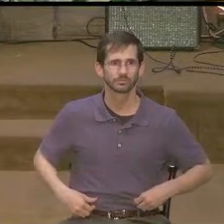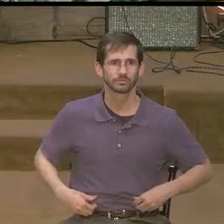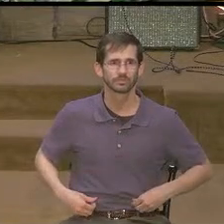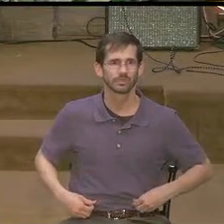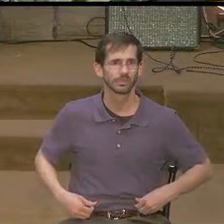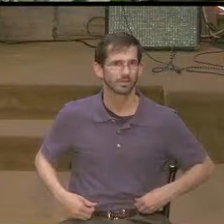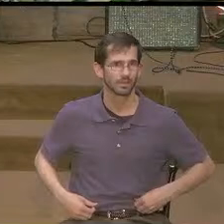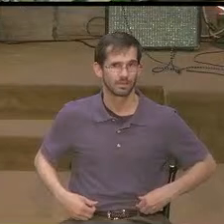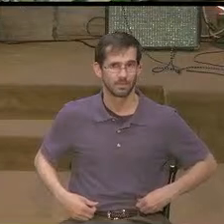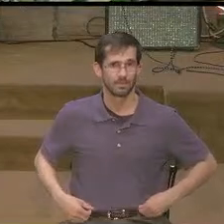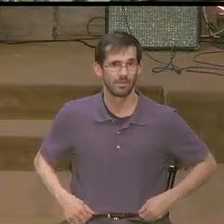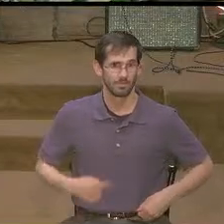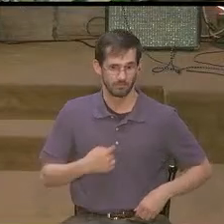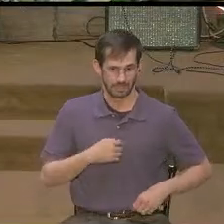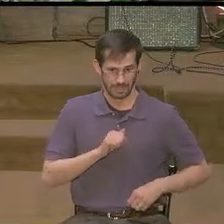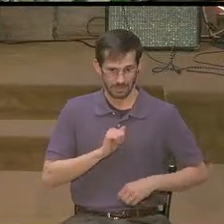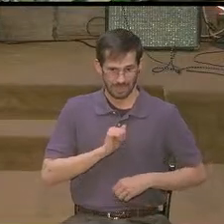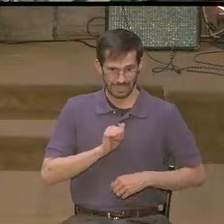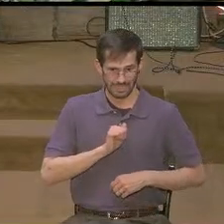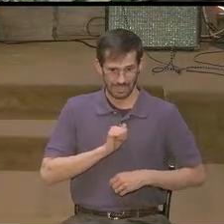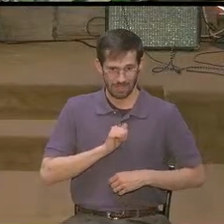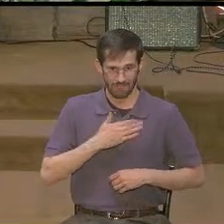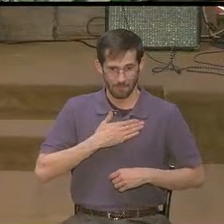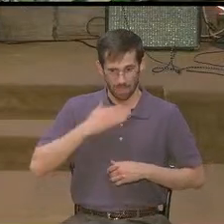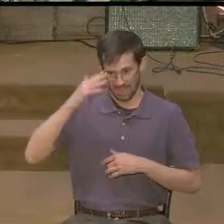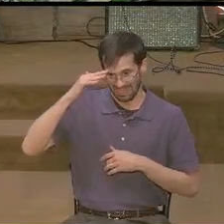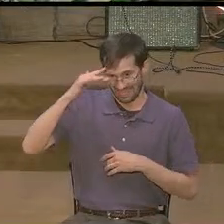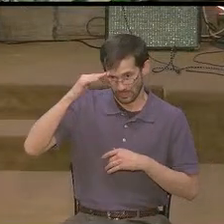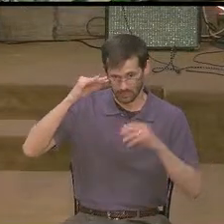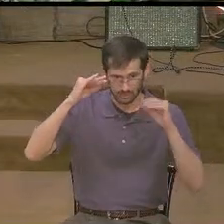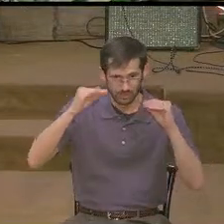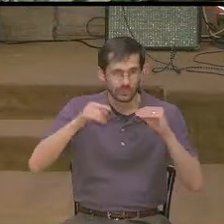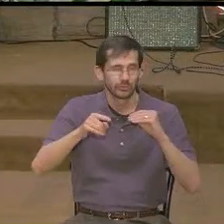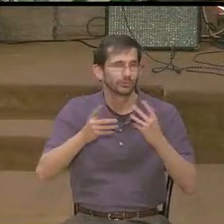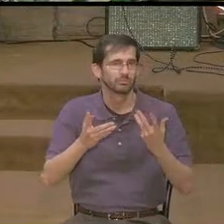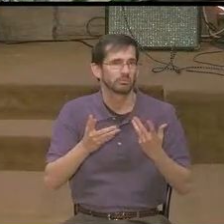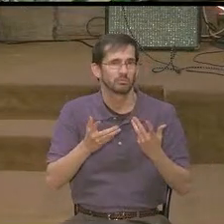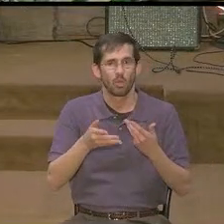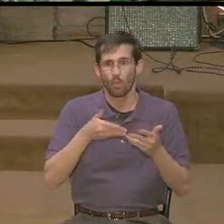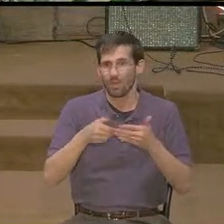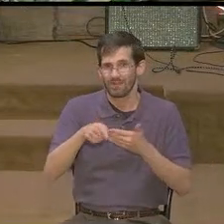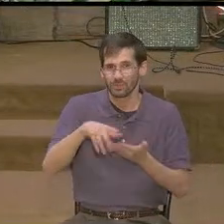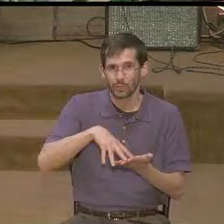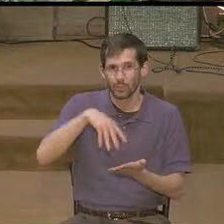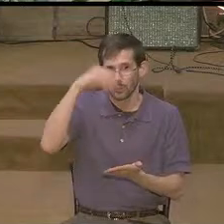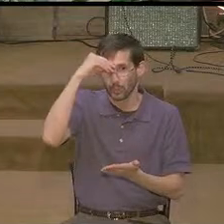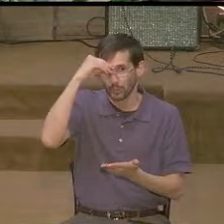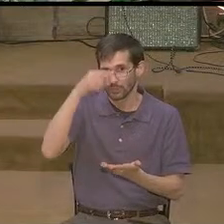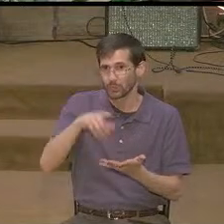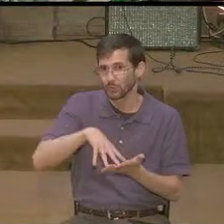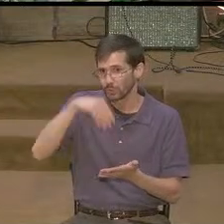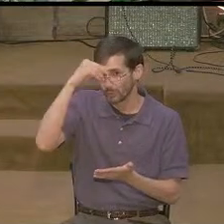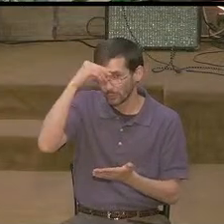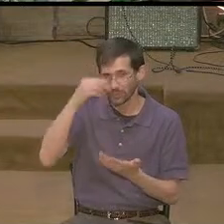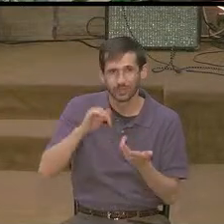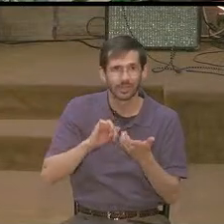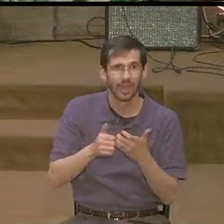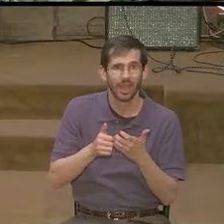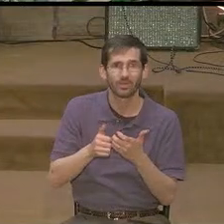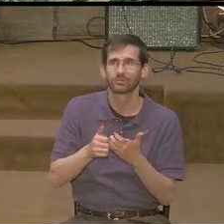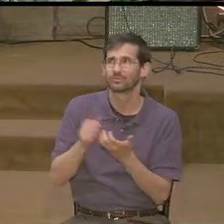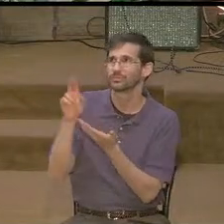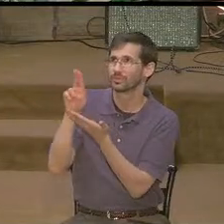But I didn't really teach you anything. Anything you learned it from the